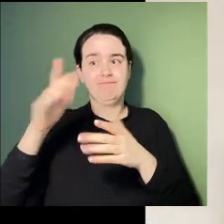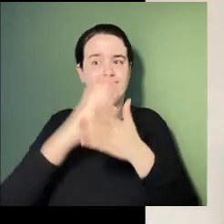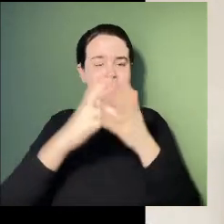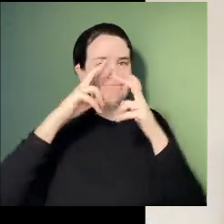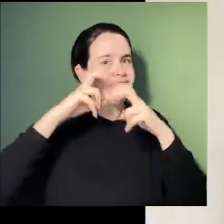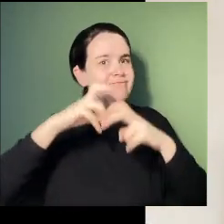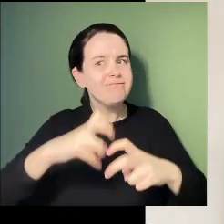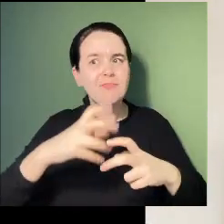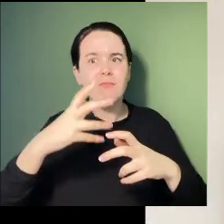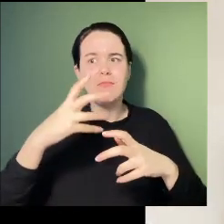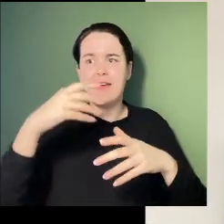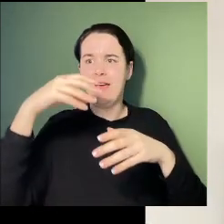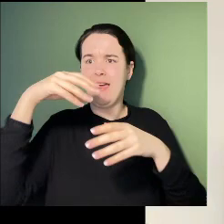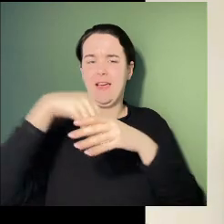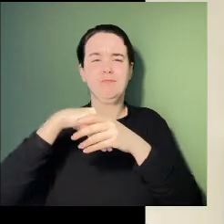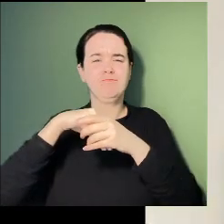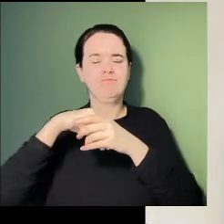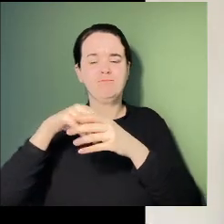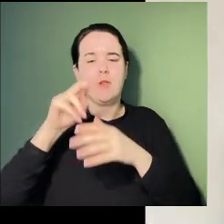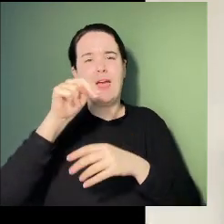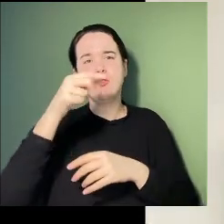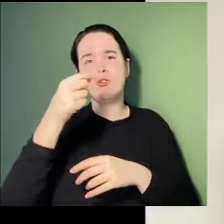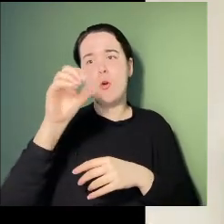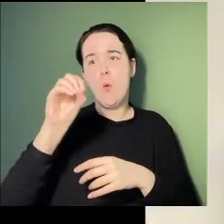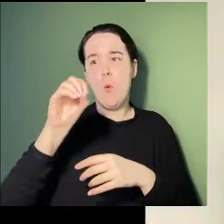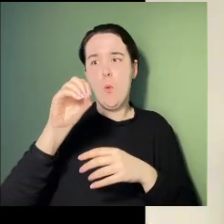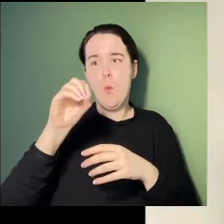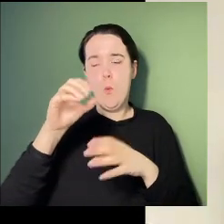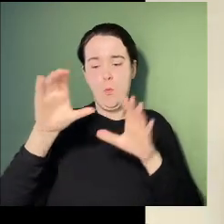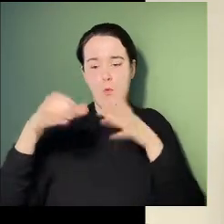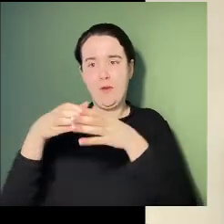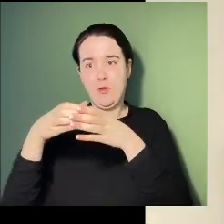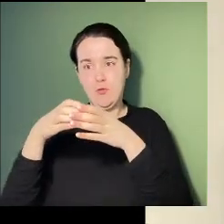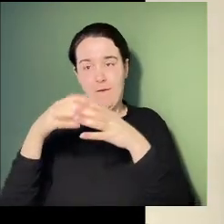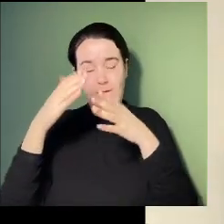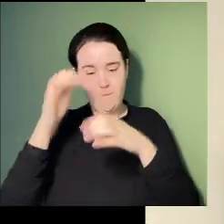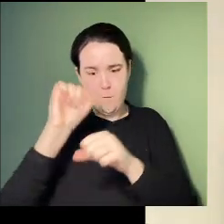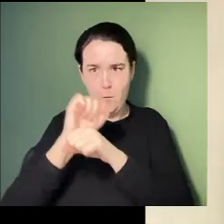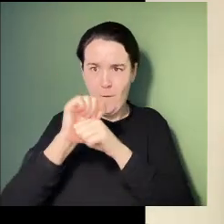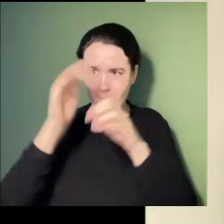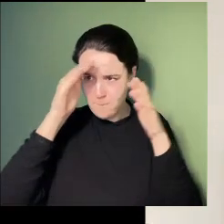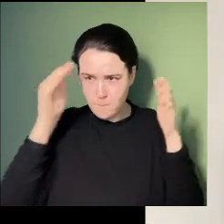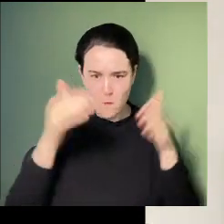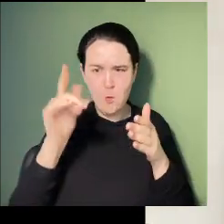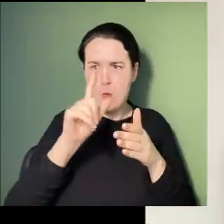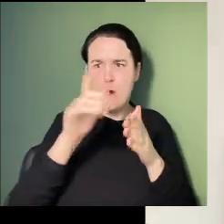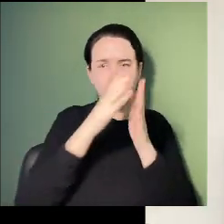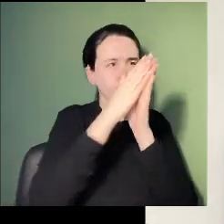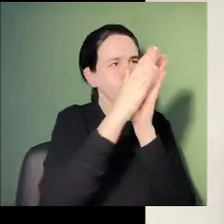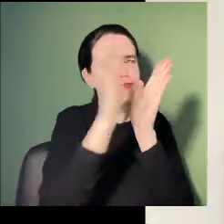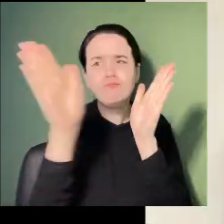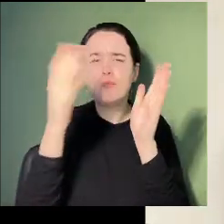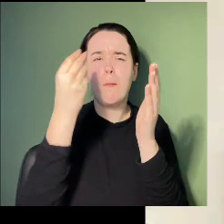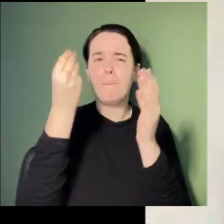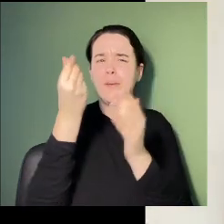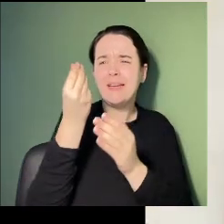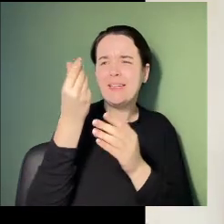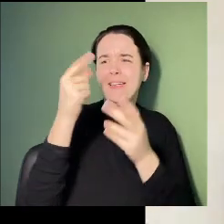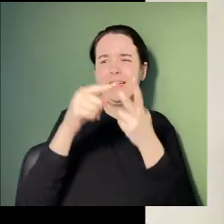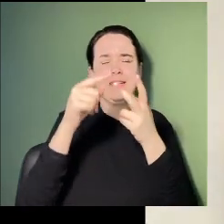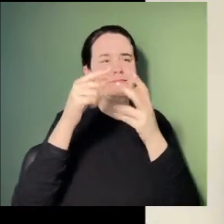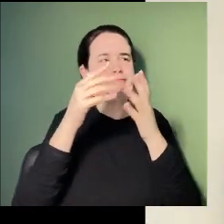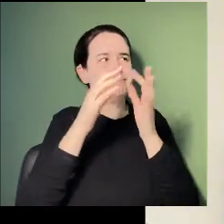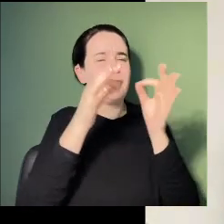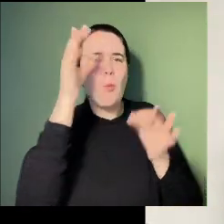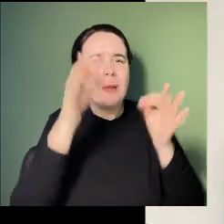non-governmental organization called My Vote Counts, and her work focuses on the broad thematic area of money and politics. Keen to